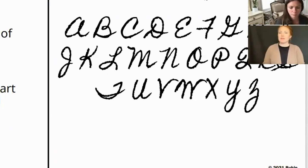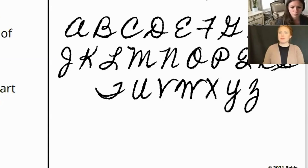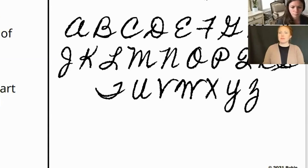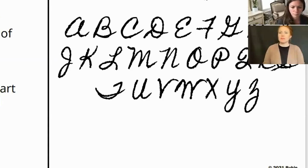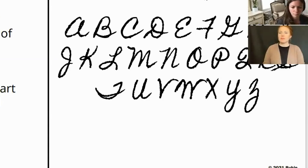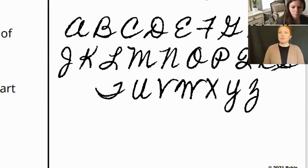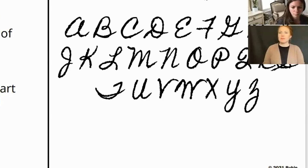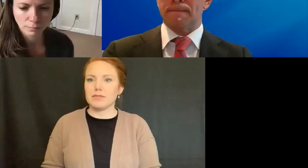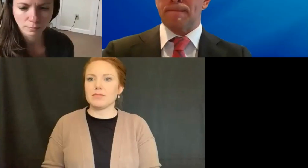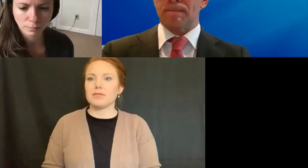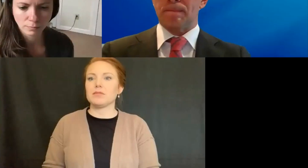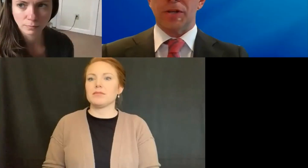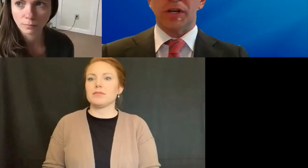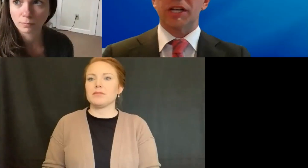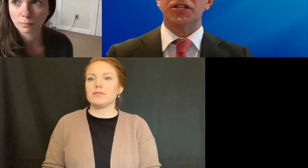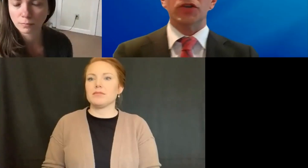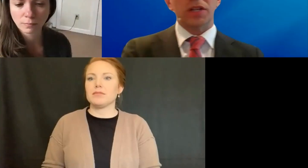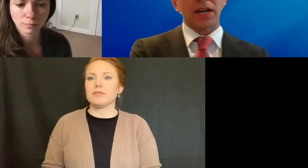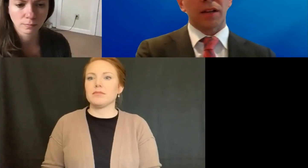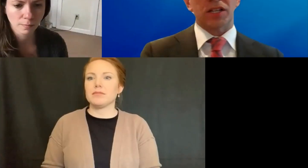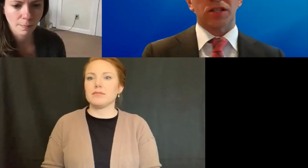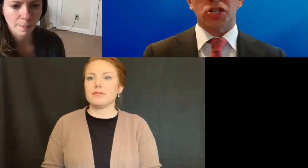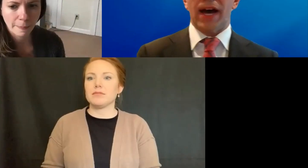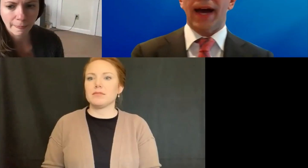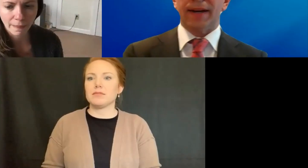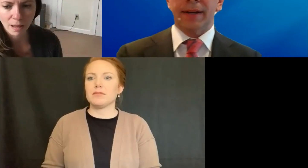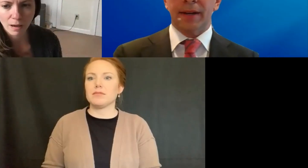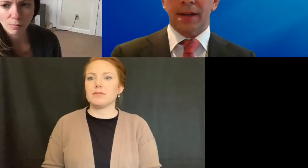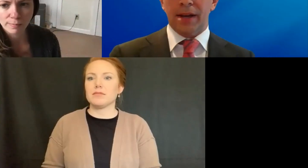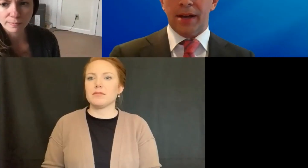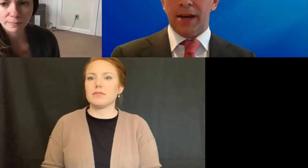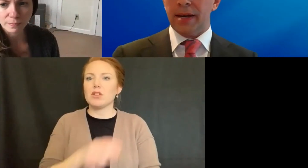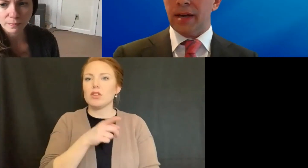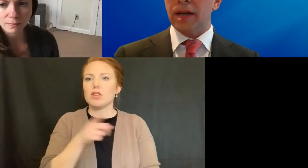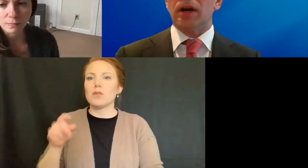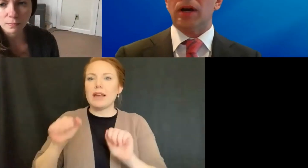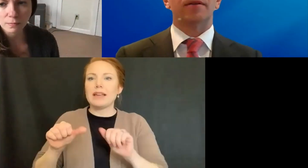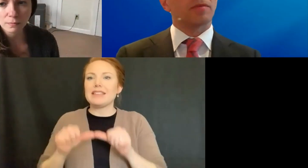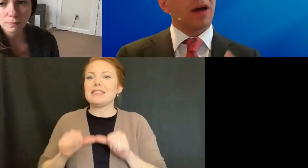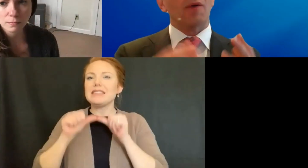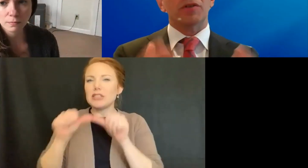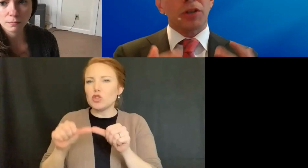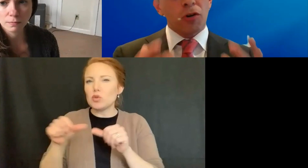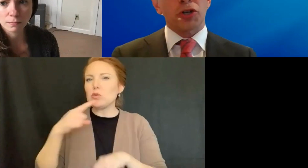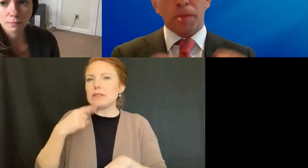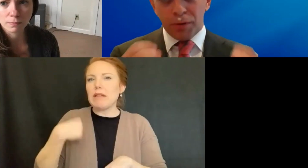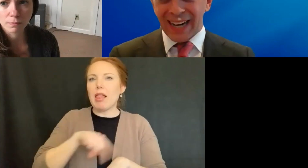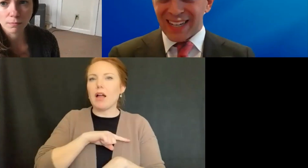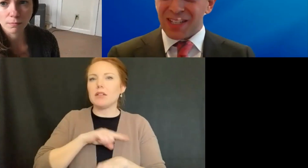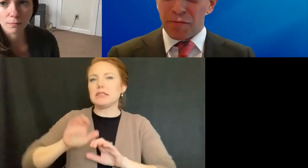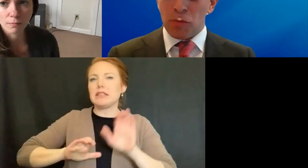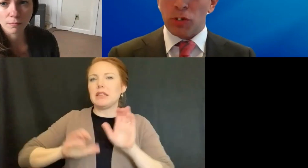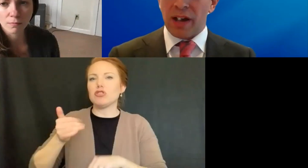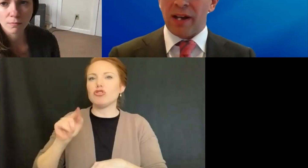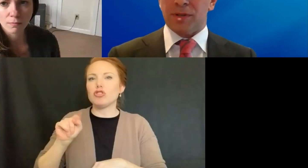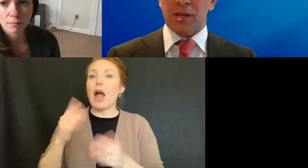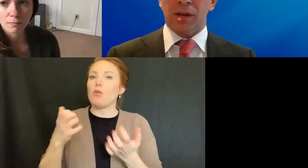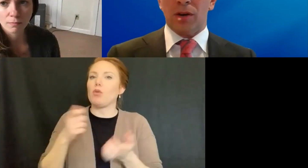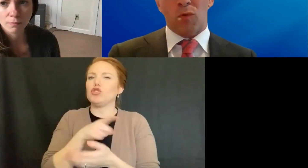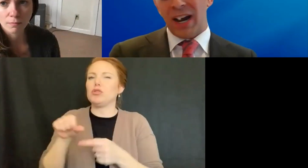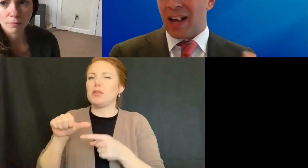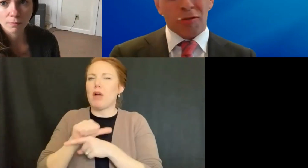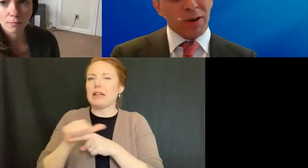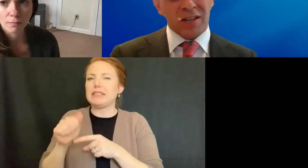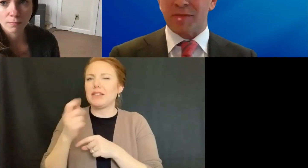All right, we'll come out of here. And you can continue to tell us in the chat. And again, I would encourage you to practice it a few more